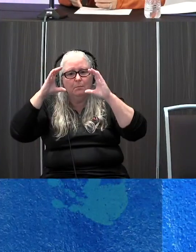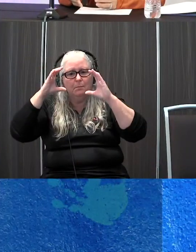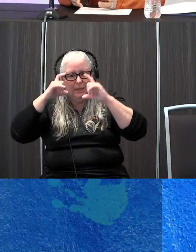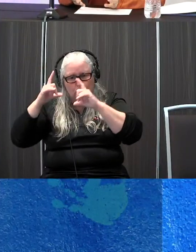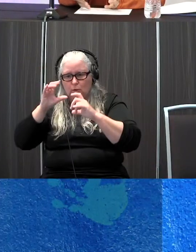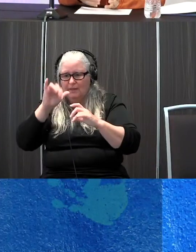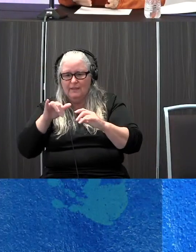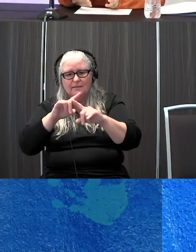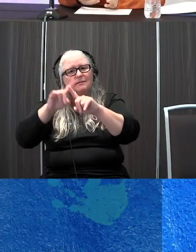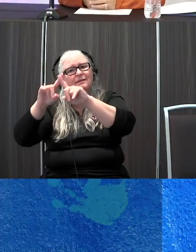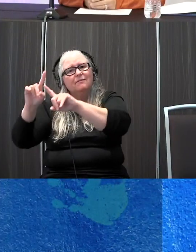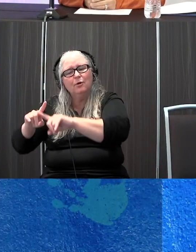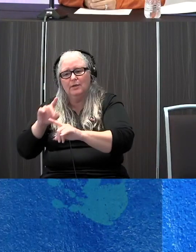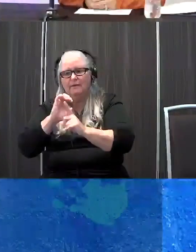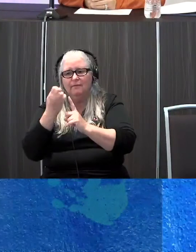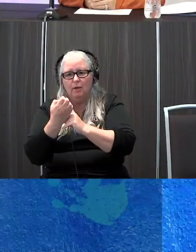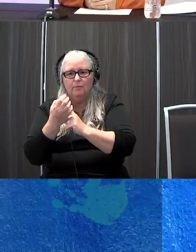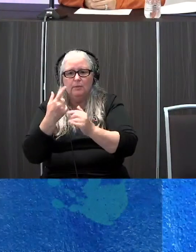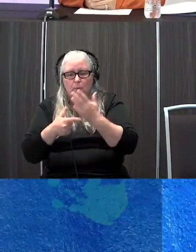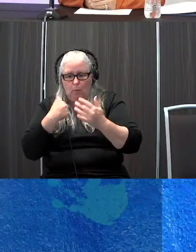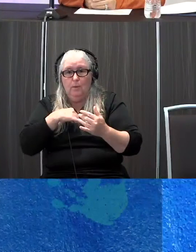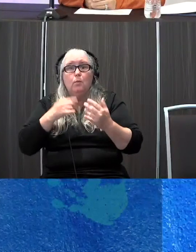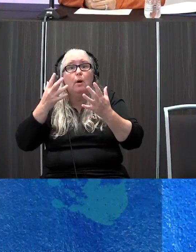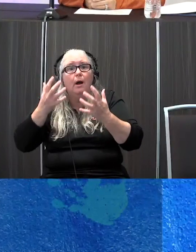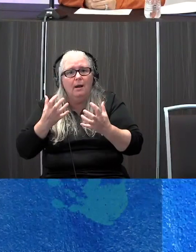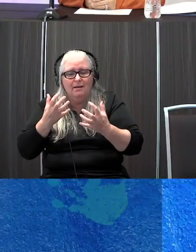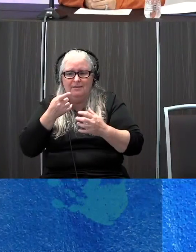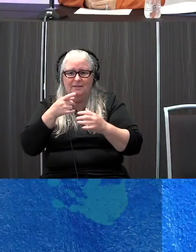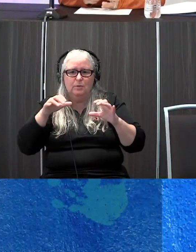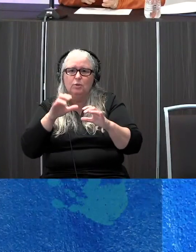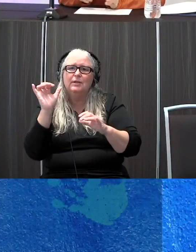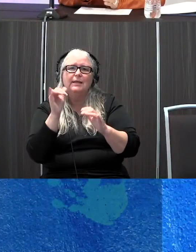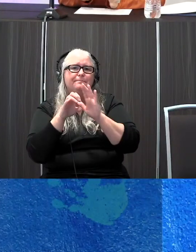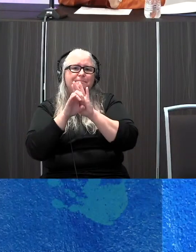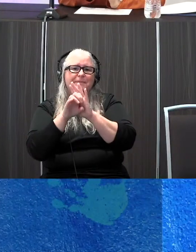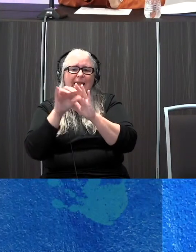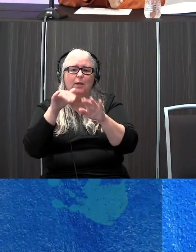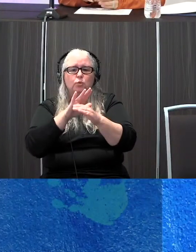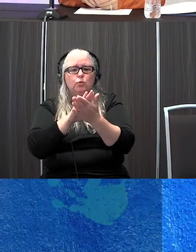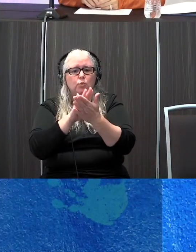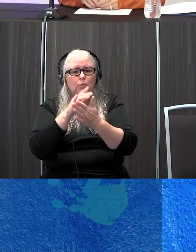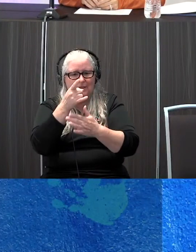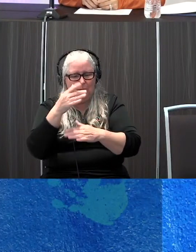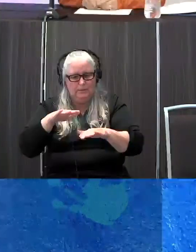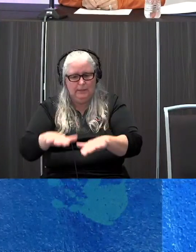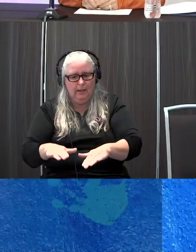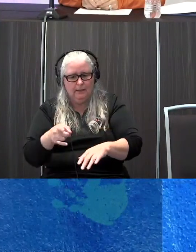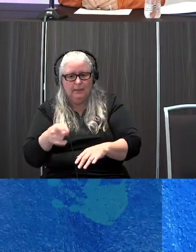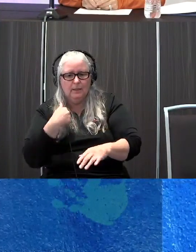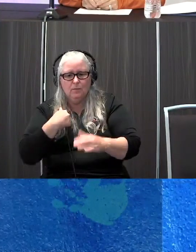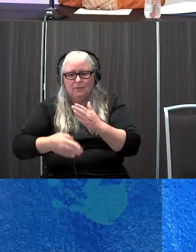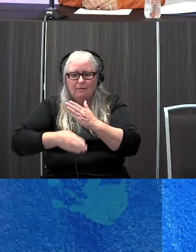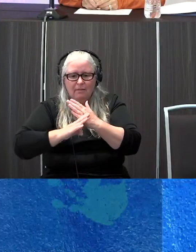what we want him to do. For example, at school, when he was younger, he was hitting, kicking, and headbutting kids